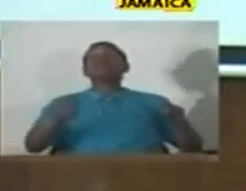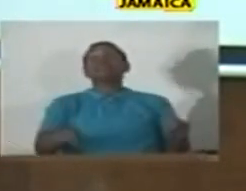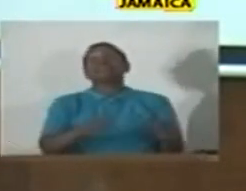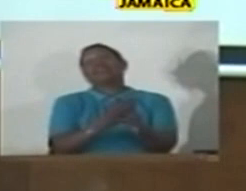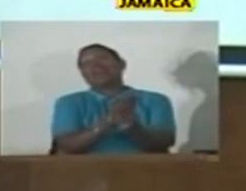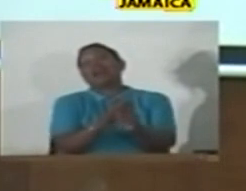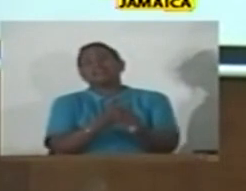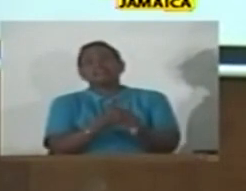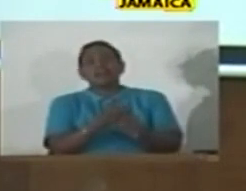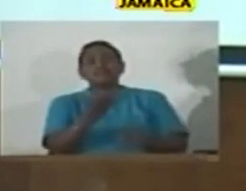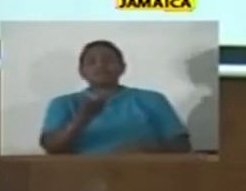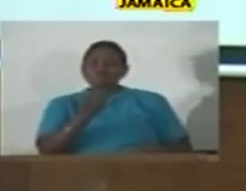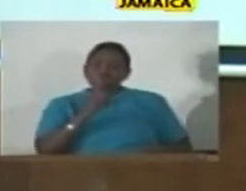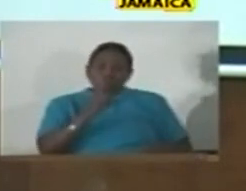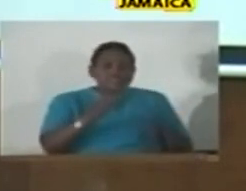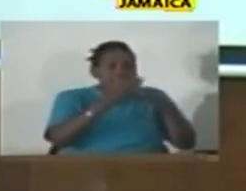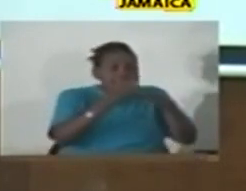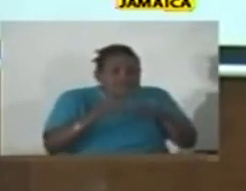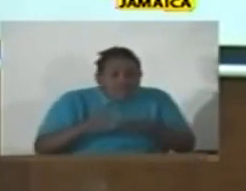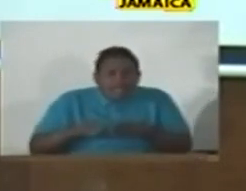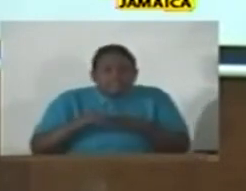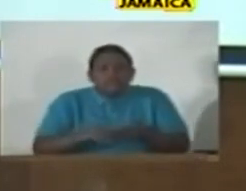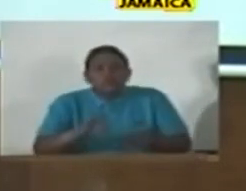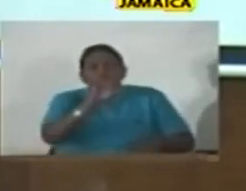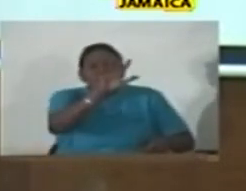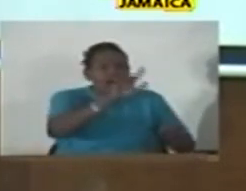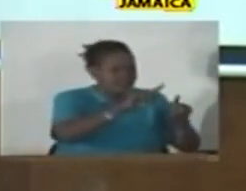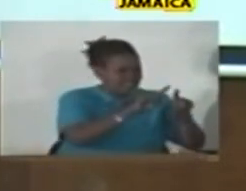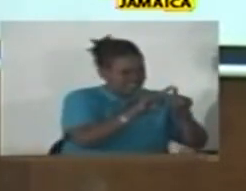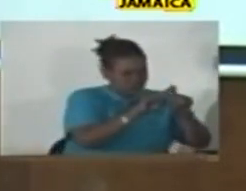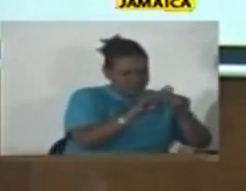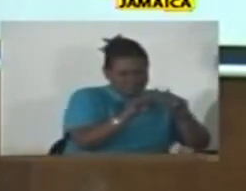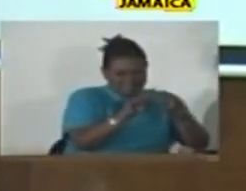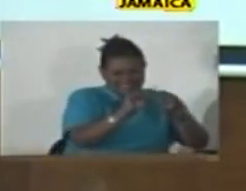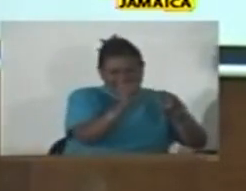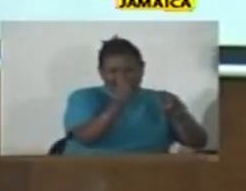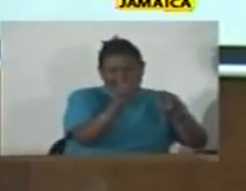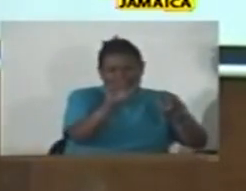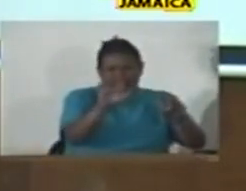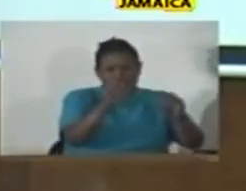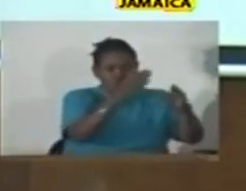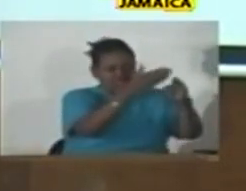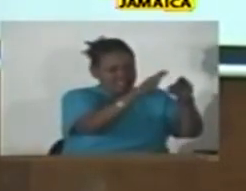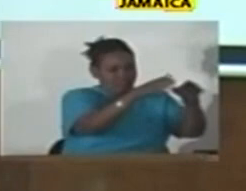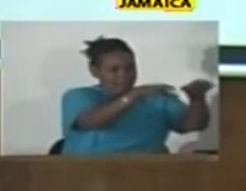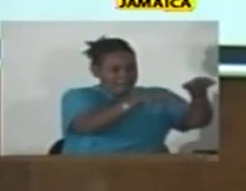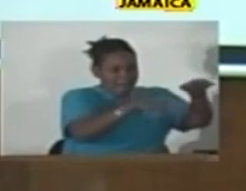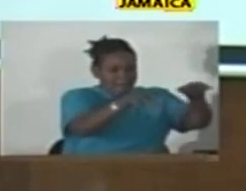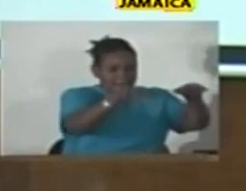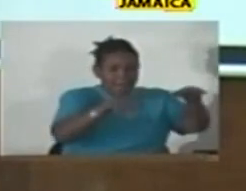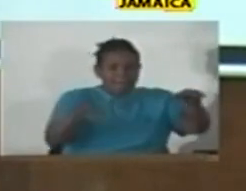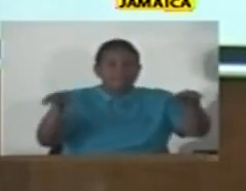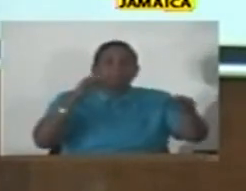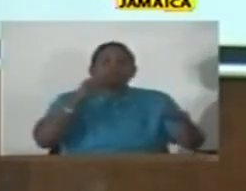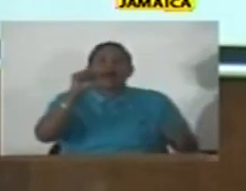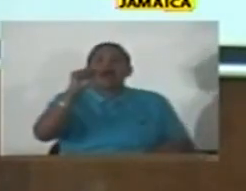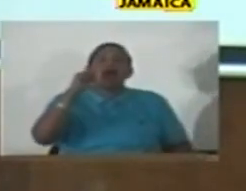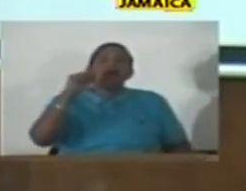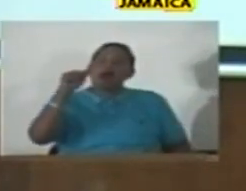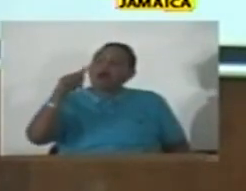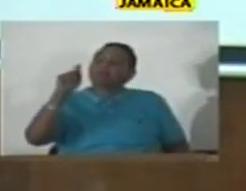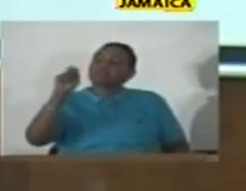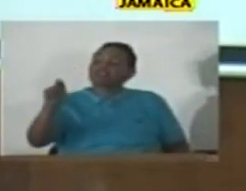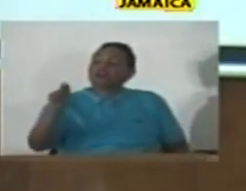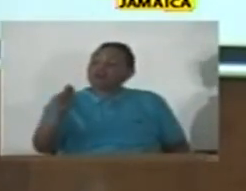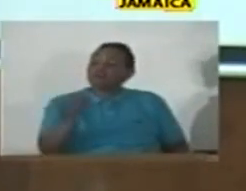been divided into 5 to 10 acre blocks by Appleton. Persons have been allotted